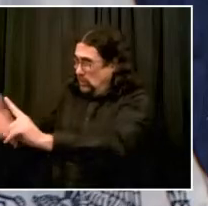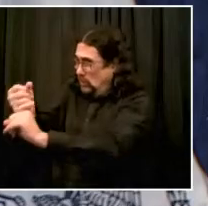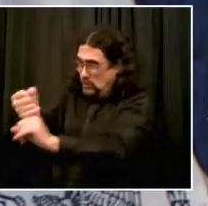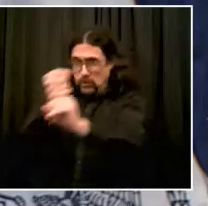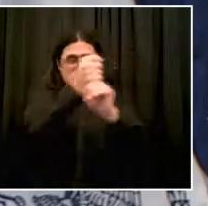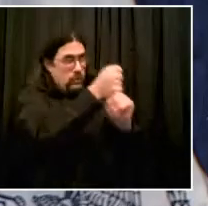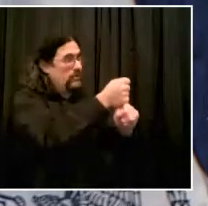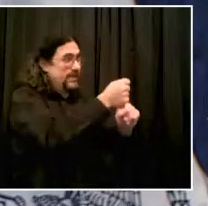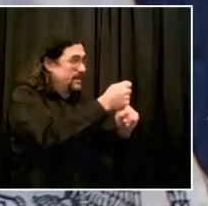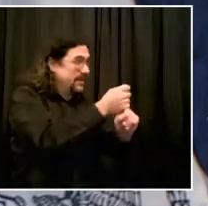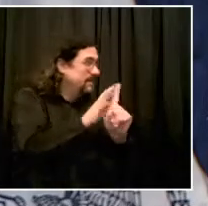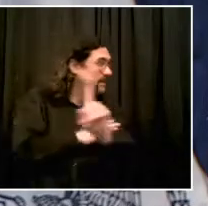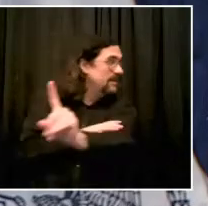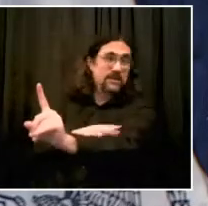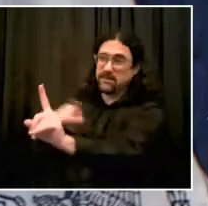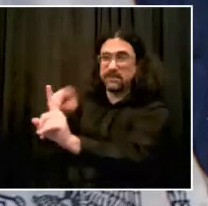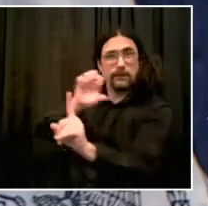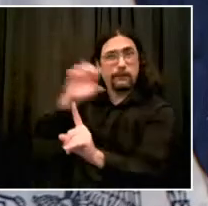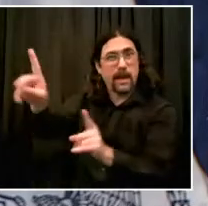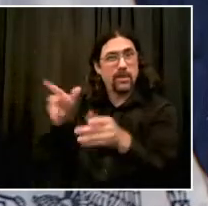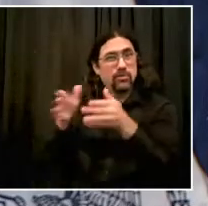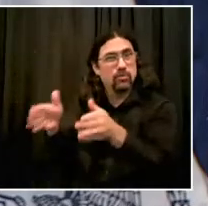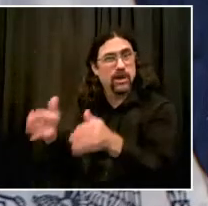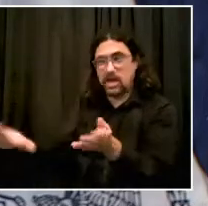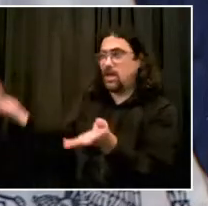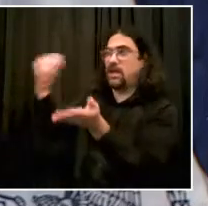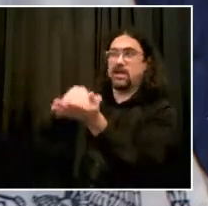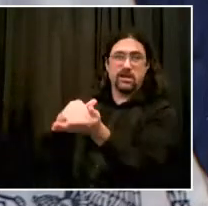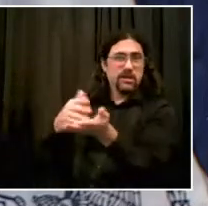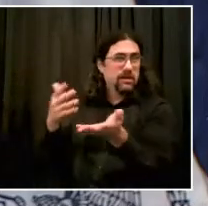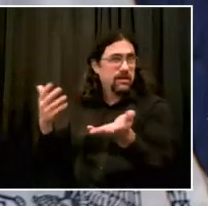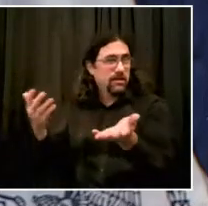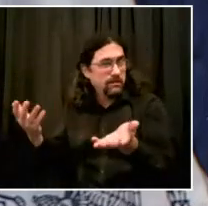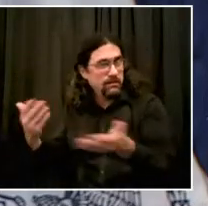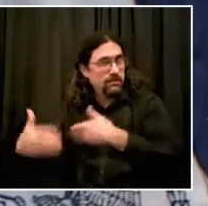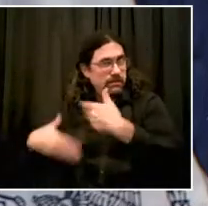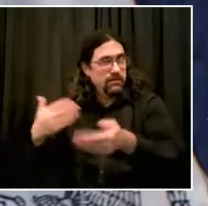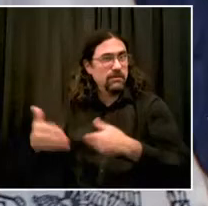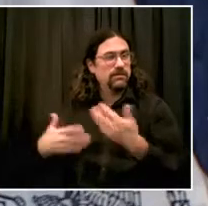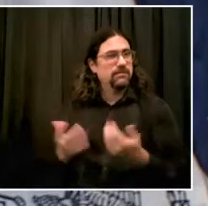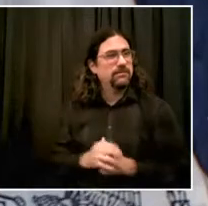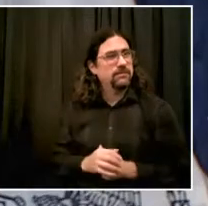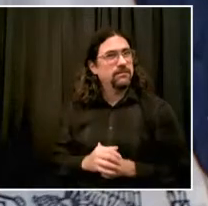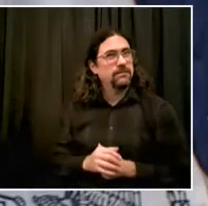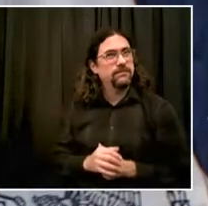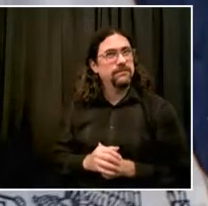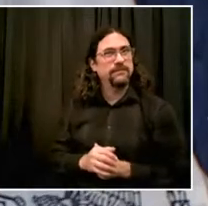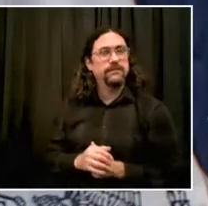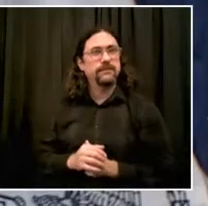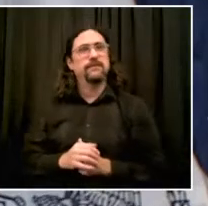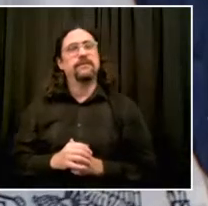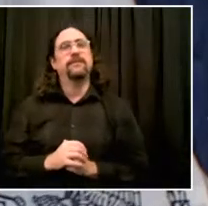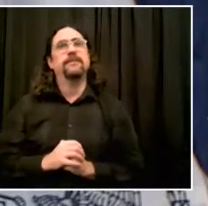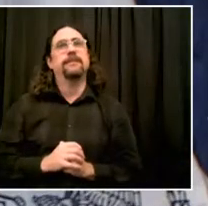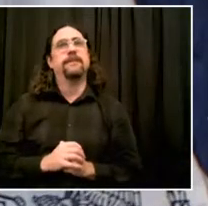we can't complete the equation if we don't start to put some of these pieces back together and get closer to normal.